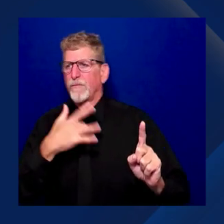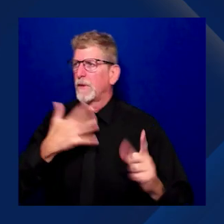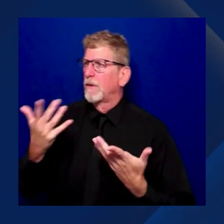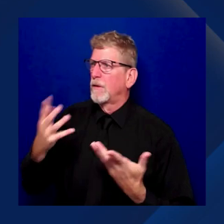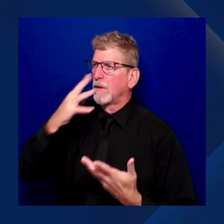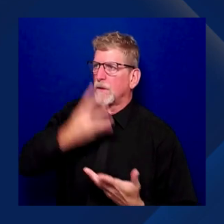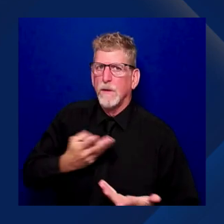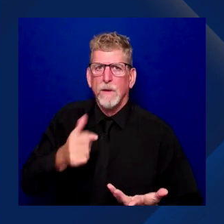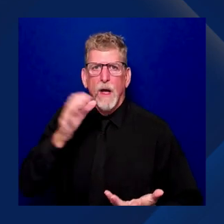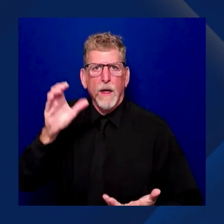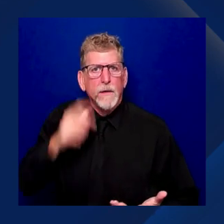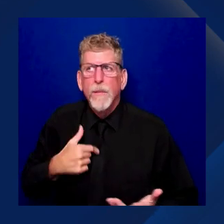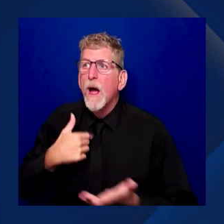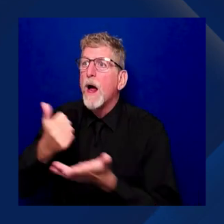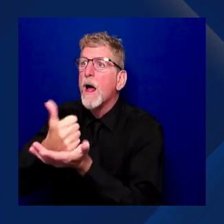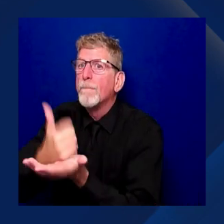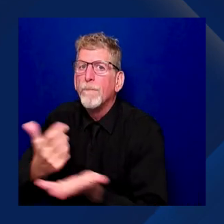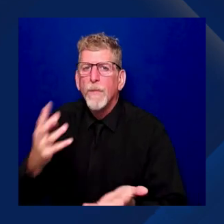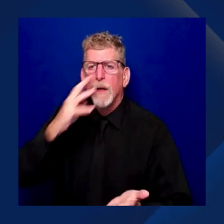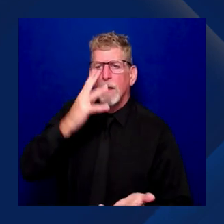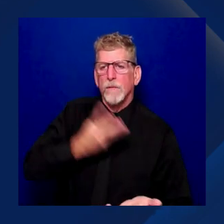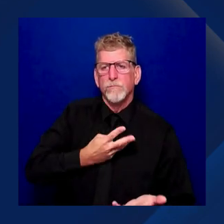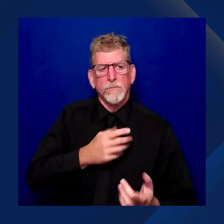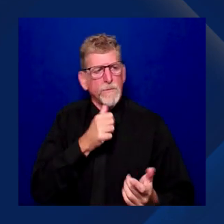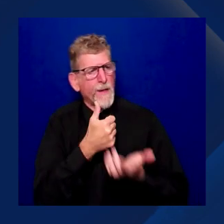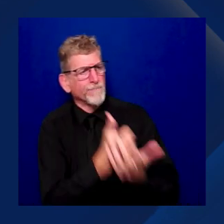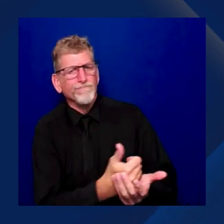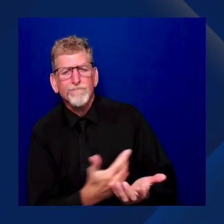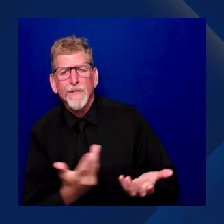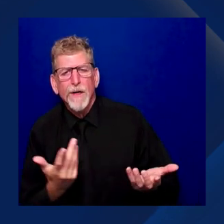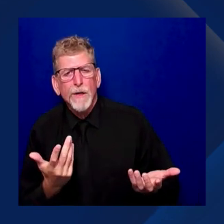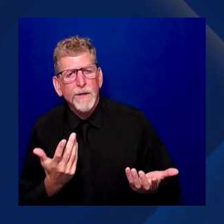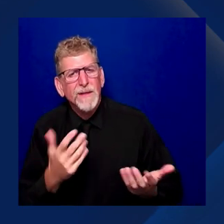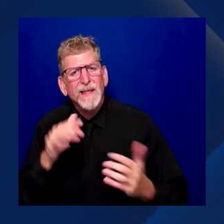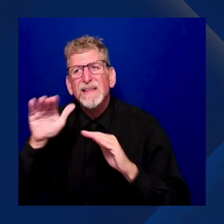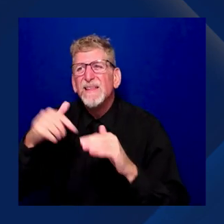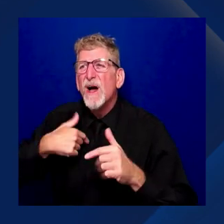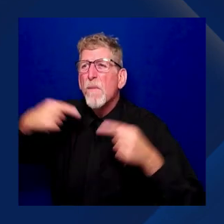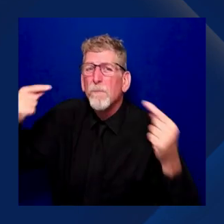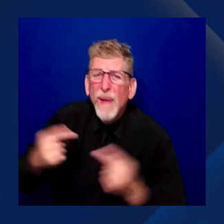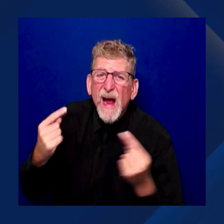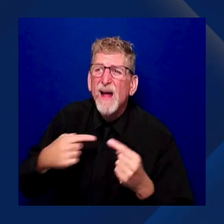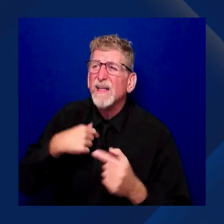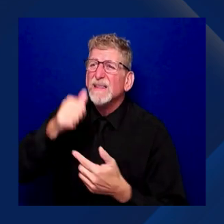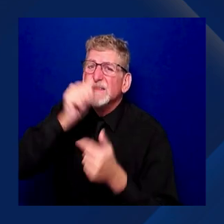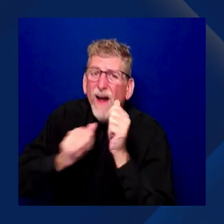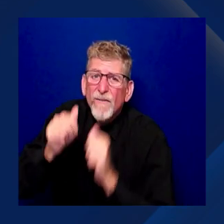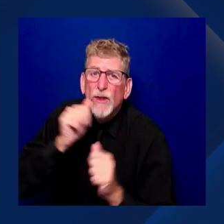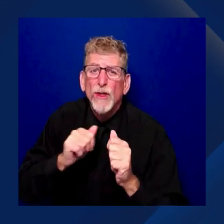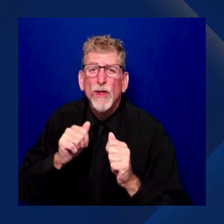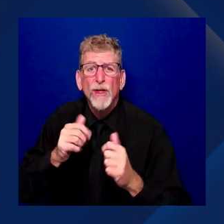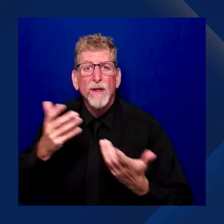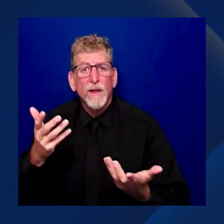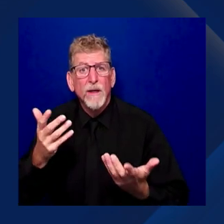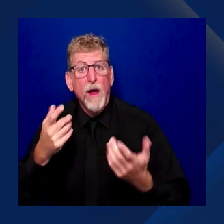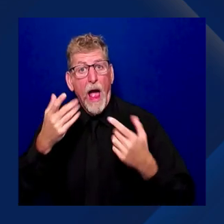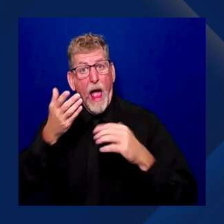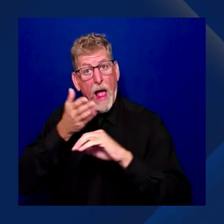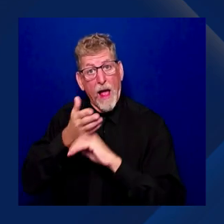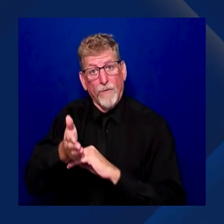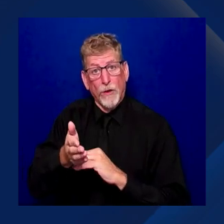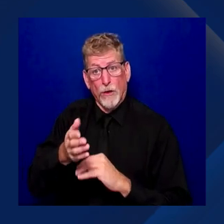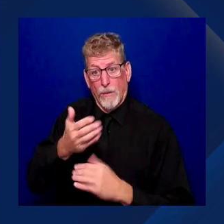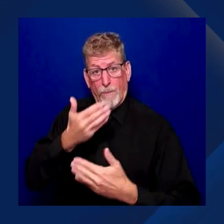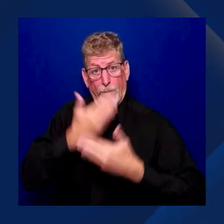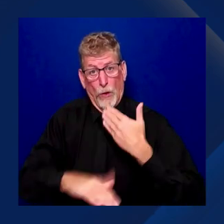expressing issues with pain or discomfort during and after the birthing experience. And this is why at Tacoma Urban